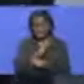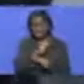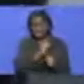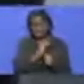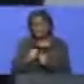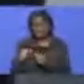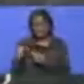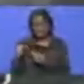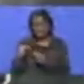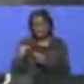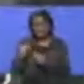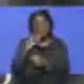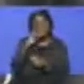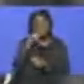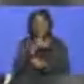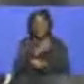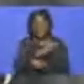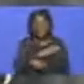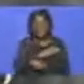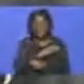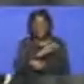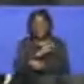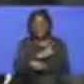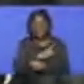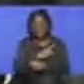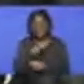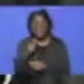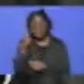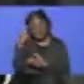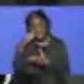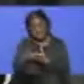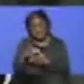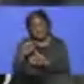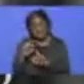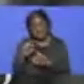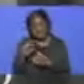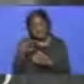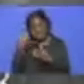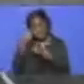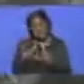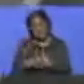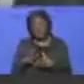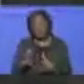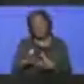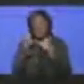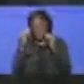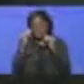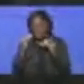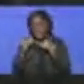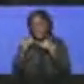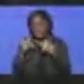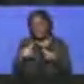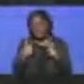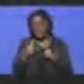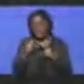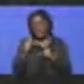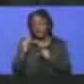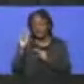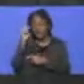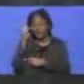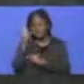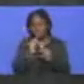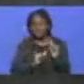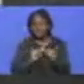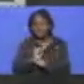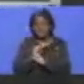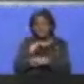Davis, who agrees he was a staunch believer in teaching younger politicians to perform in their roles. It's a great loss to the